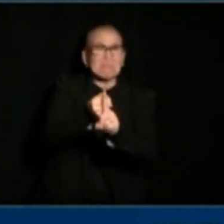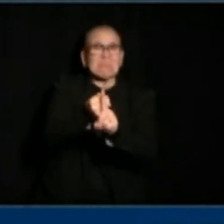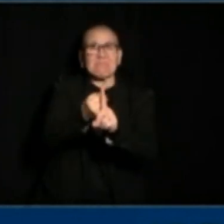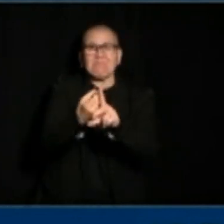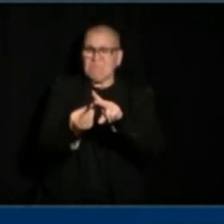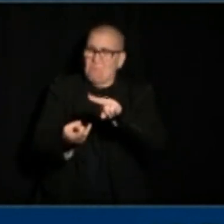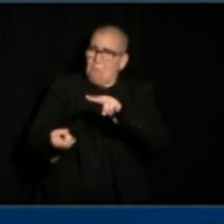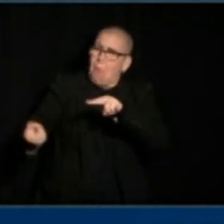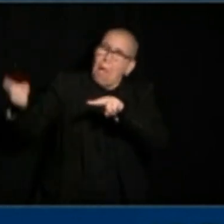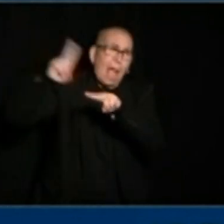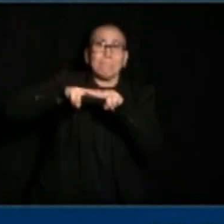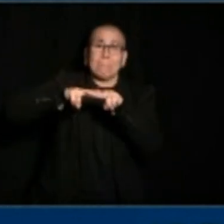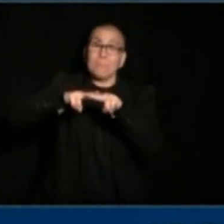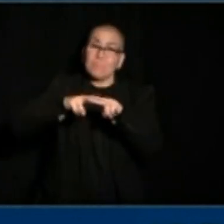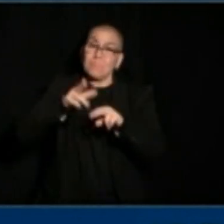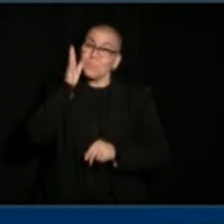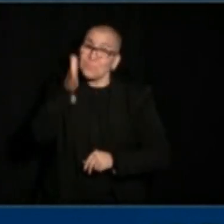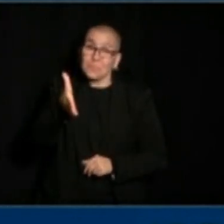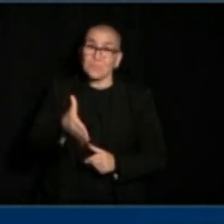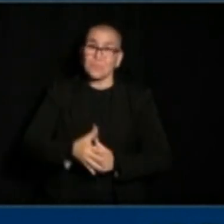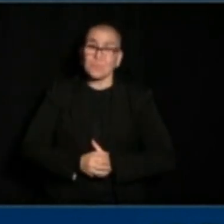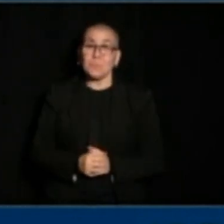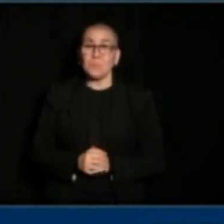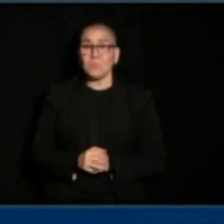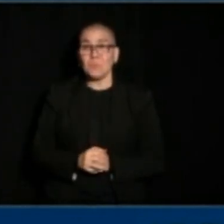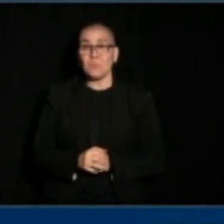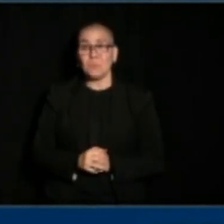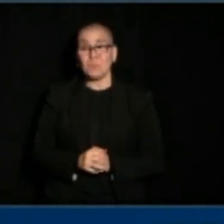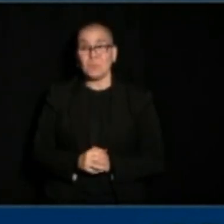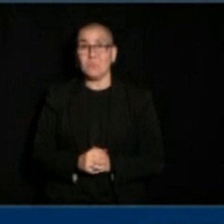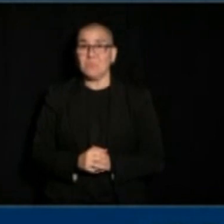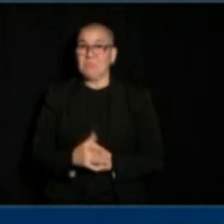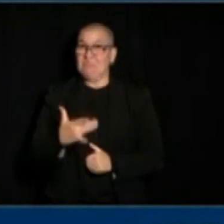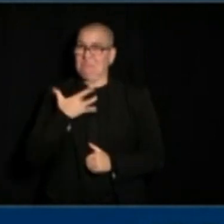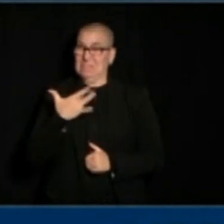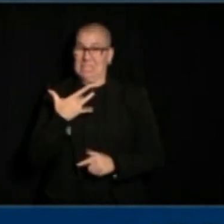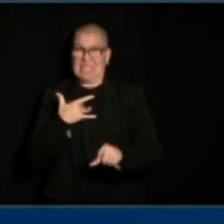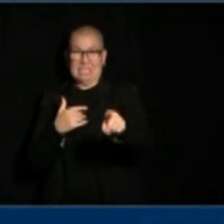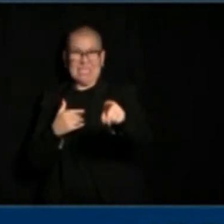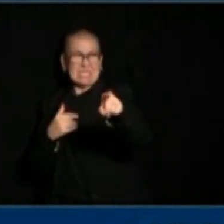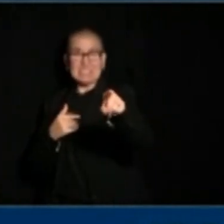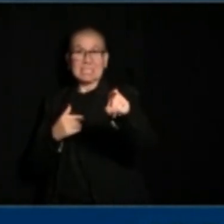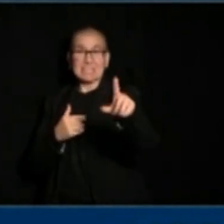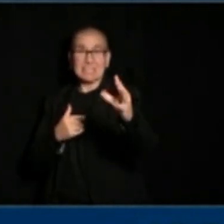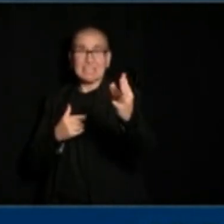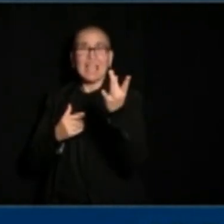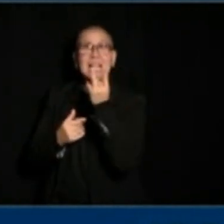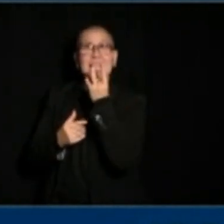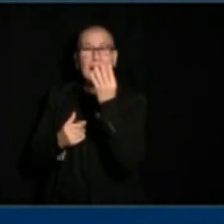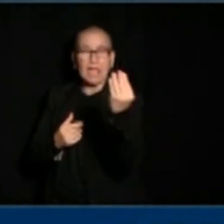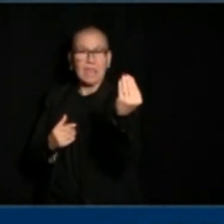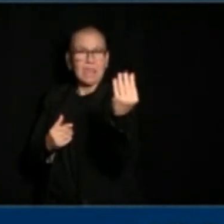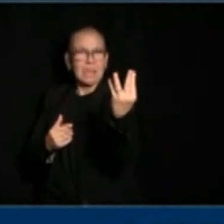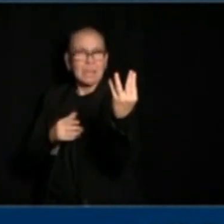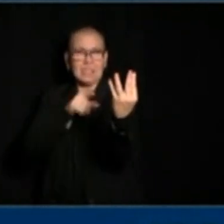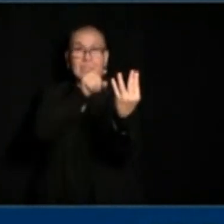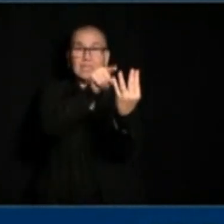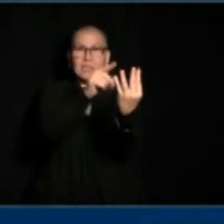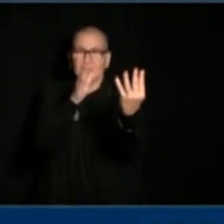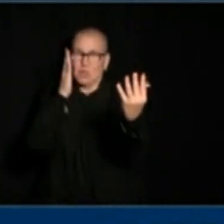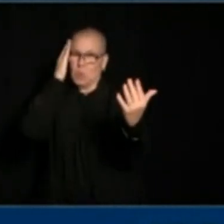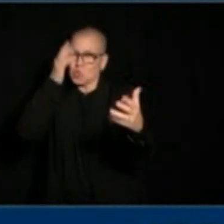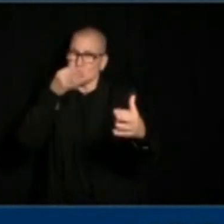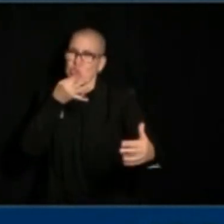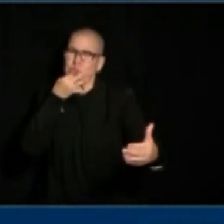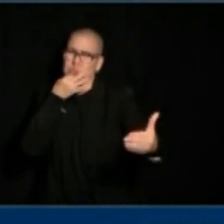But the bright spot of this is the moves we take now will start to bend that at just the time when the